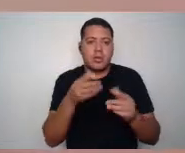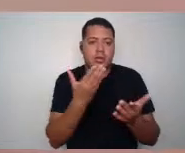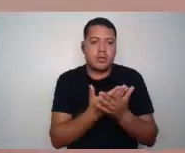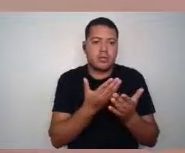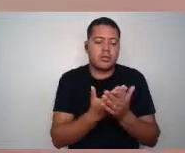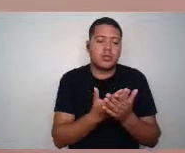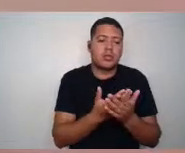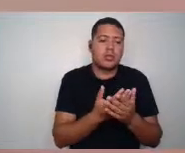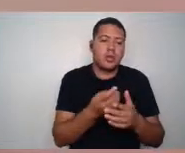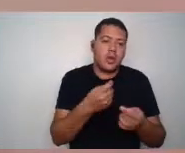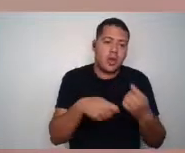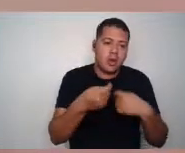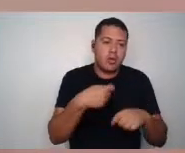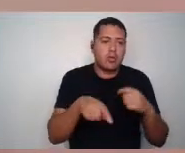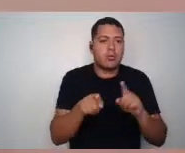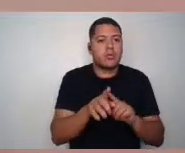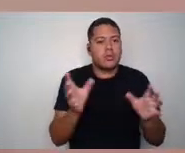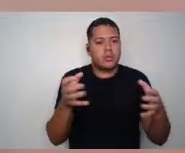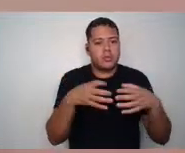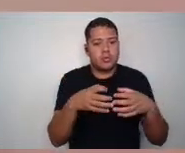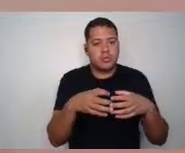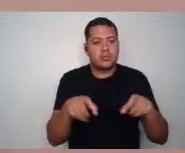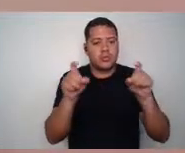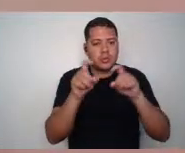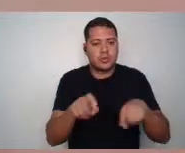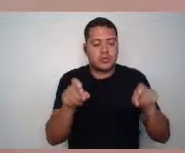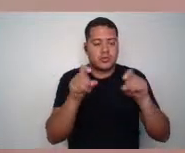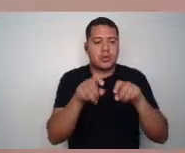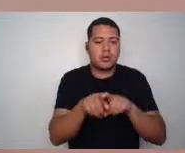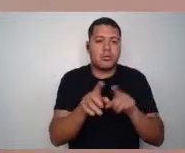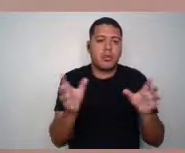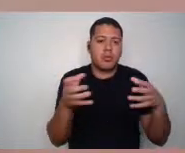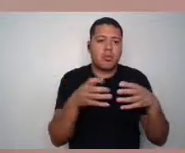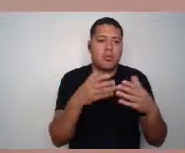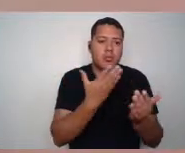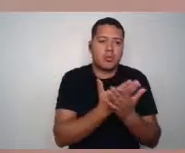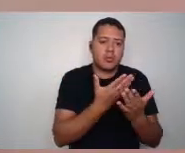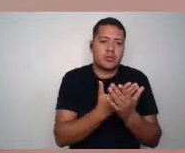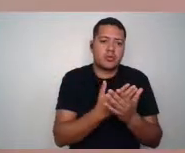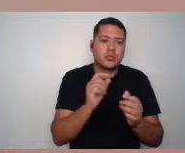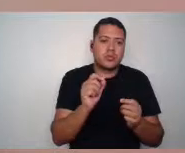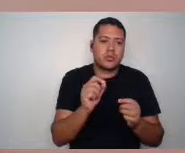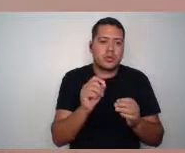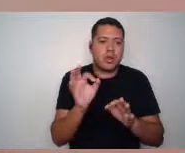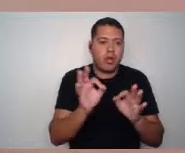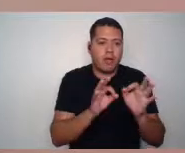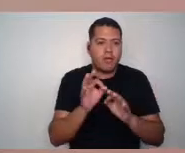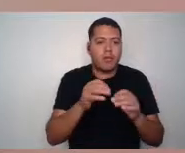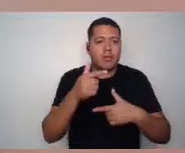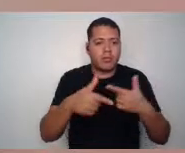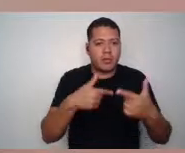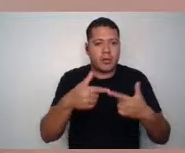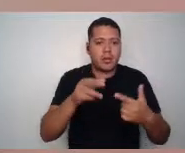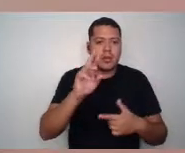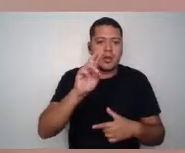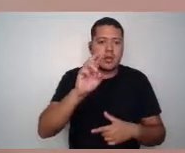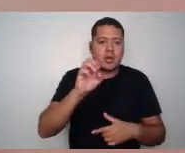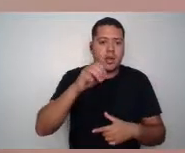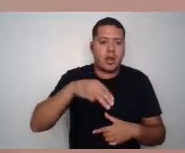Department and the Working Group of Digital Work and Monitoring of Labor Reform,